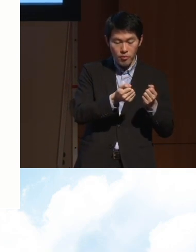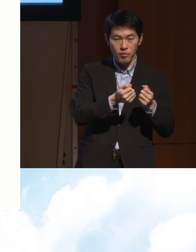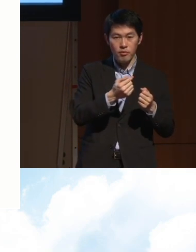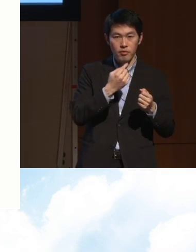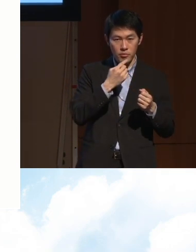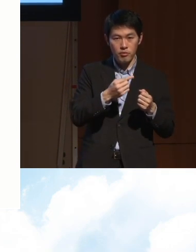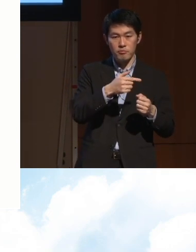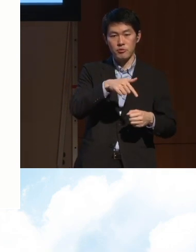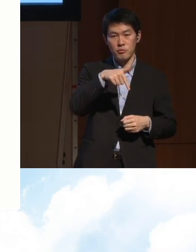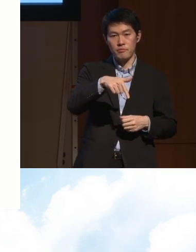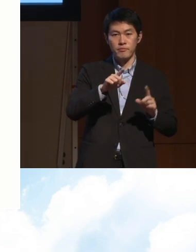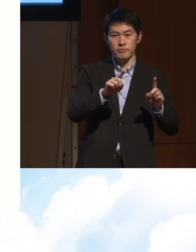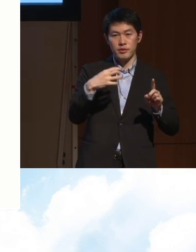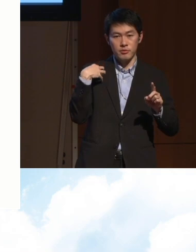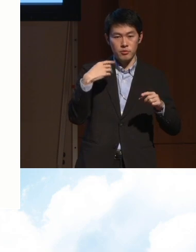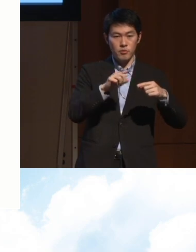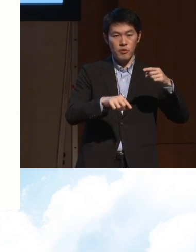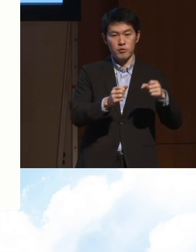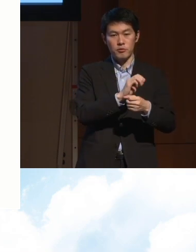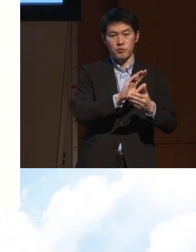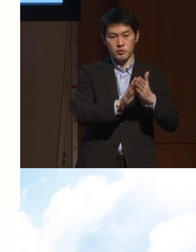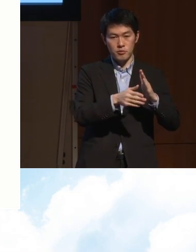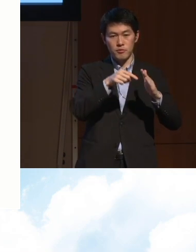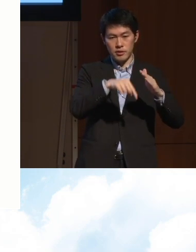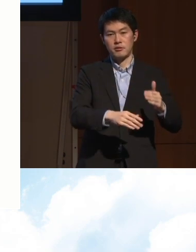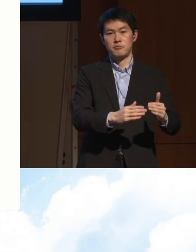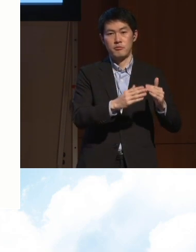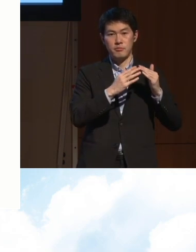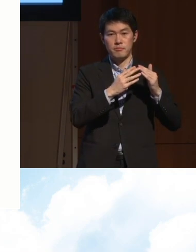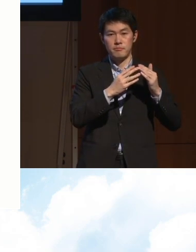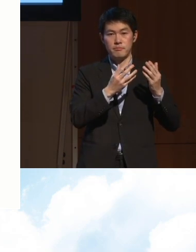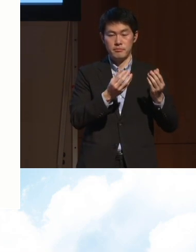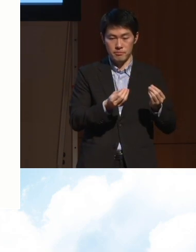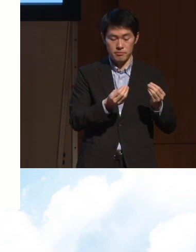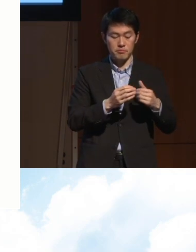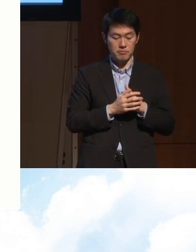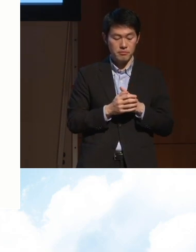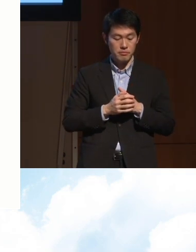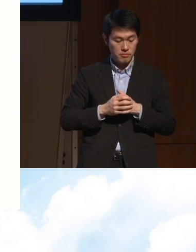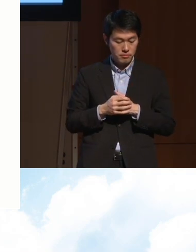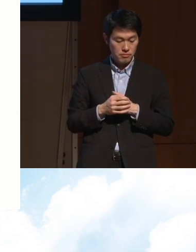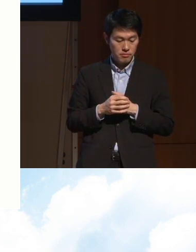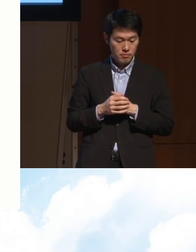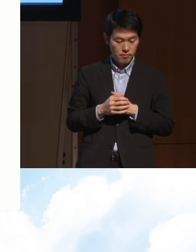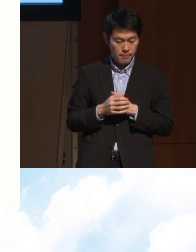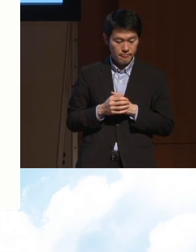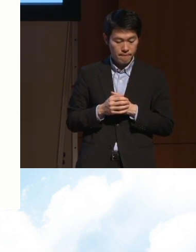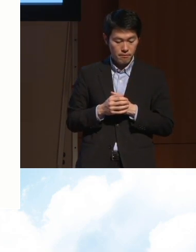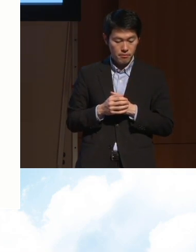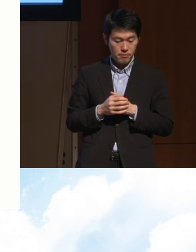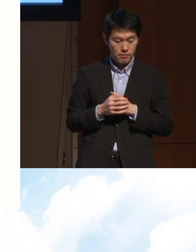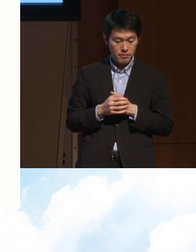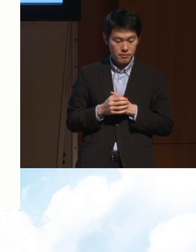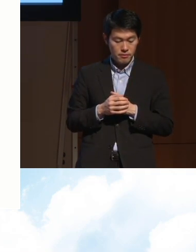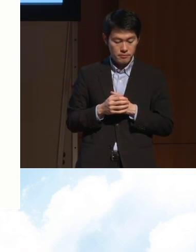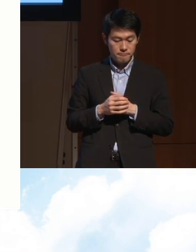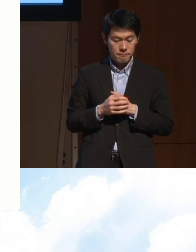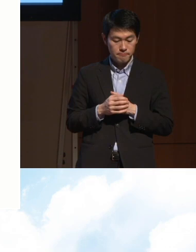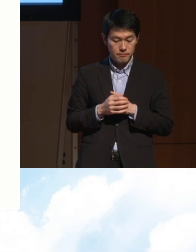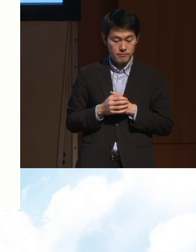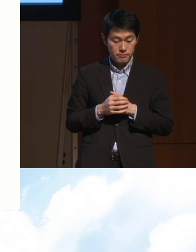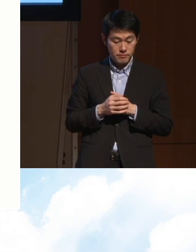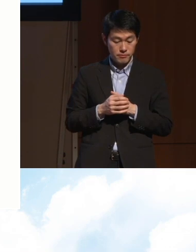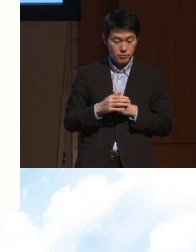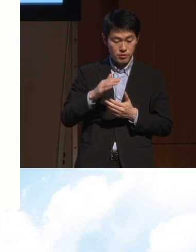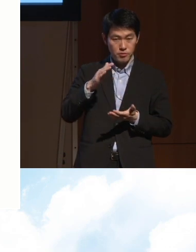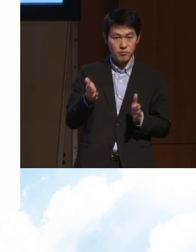then it was decided to establish GIS, and the mission